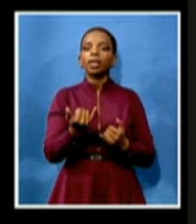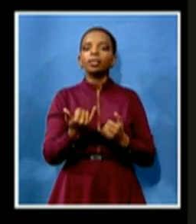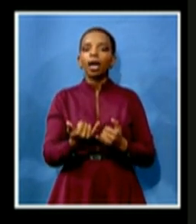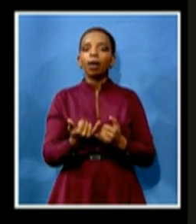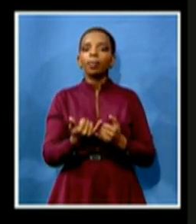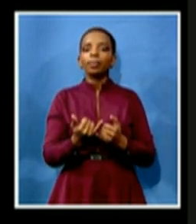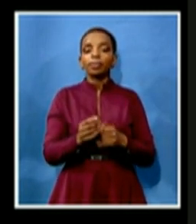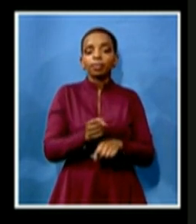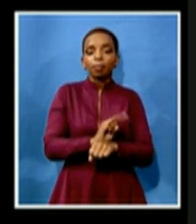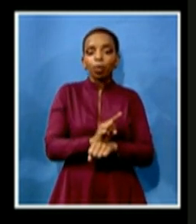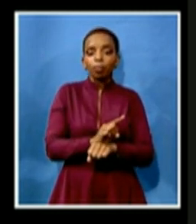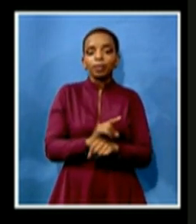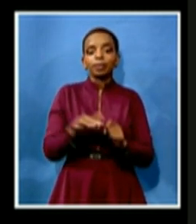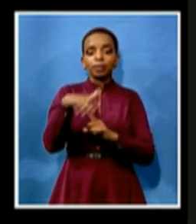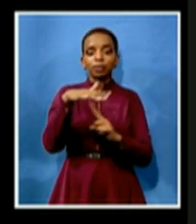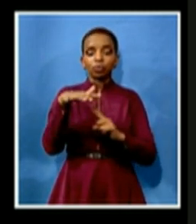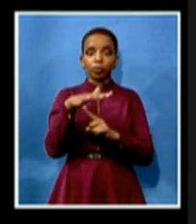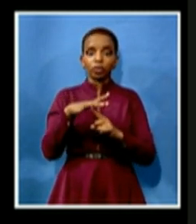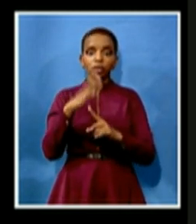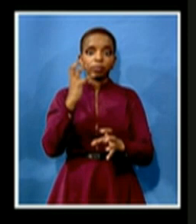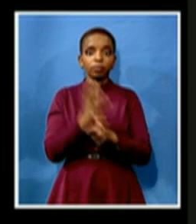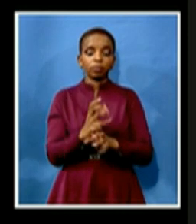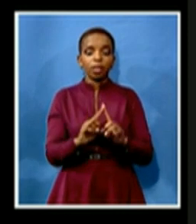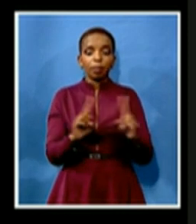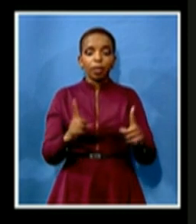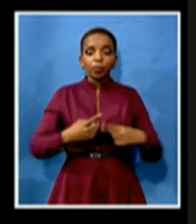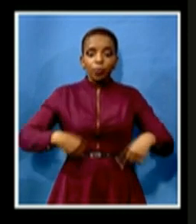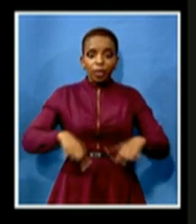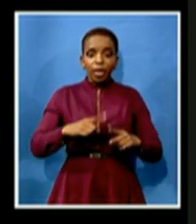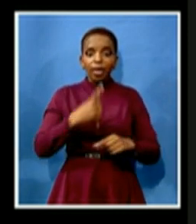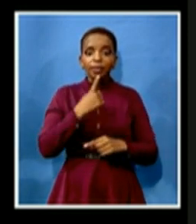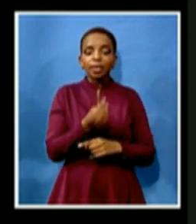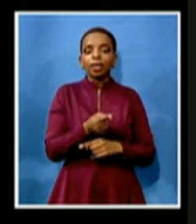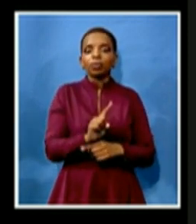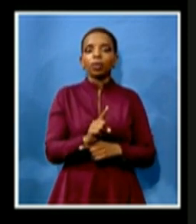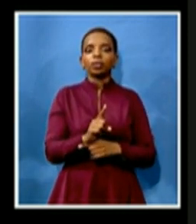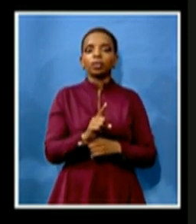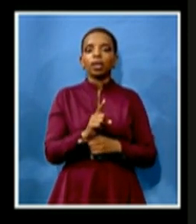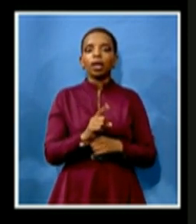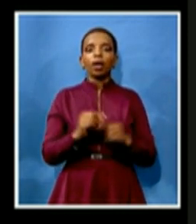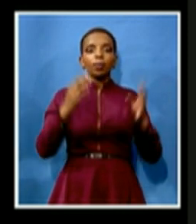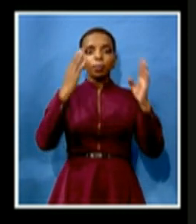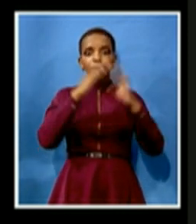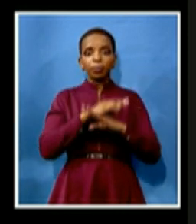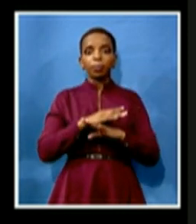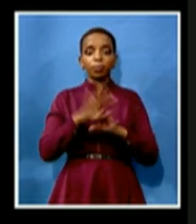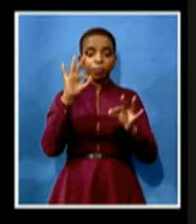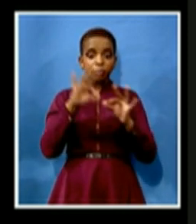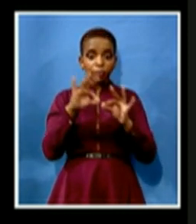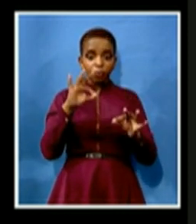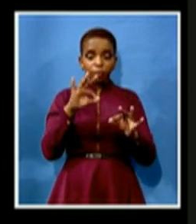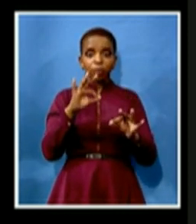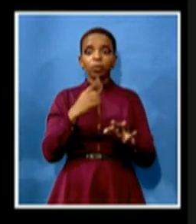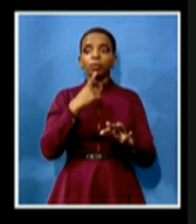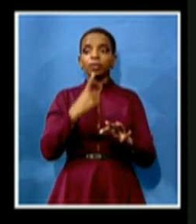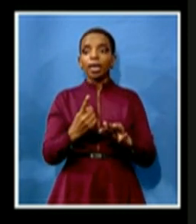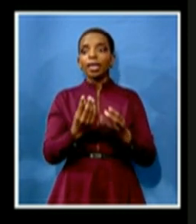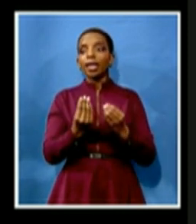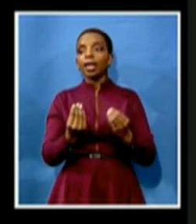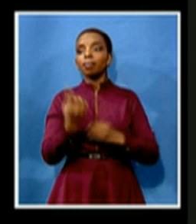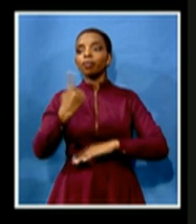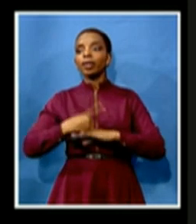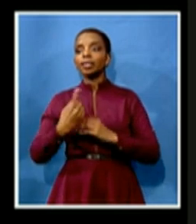correlation between lockdown stringency and the number of days to peak. And that is being